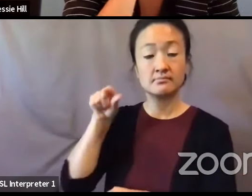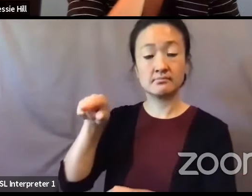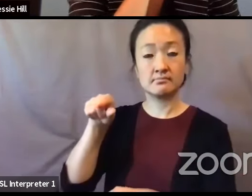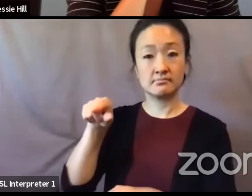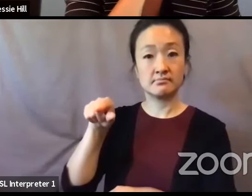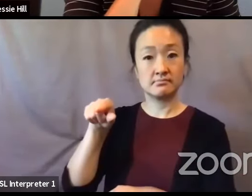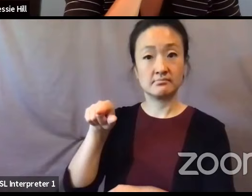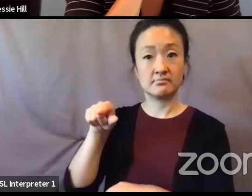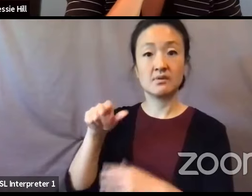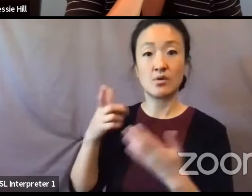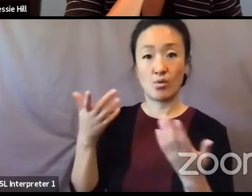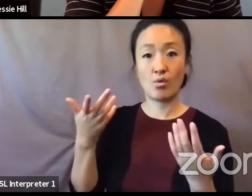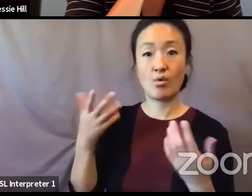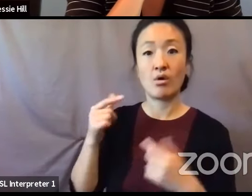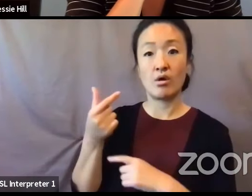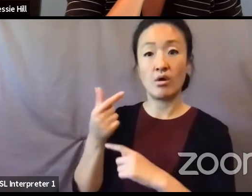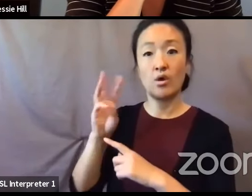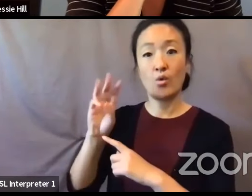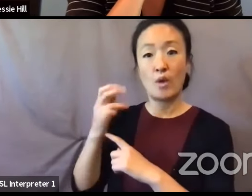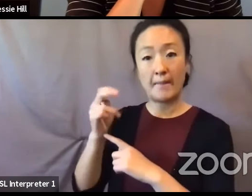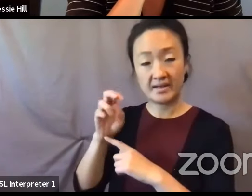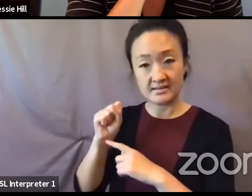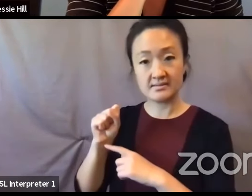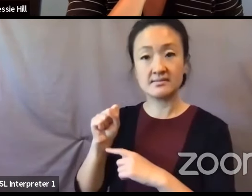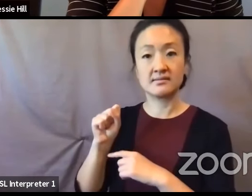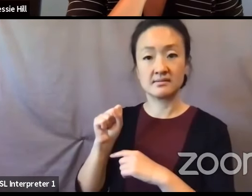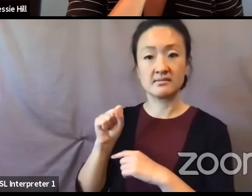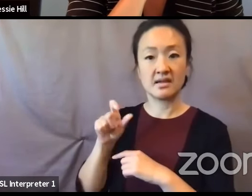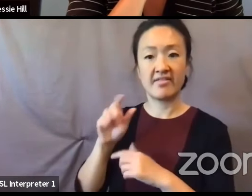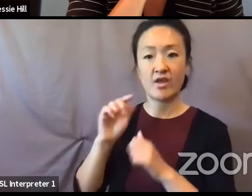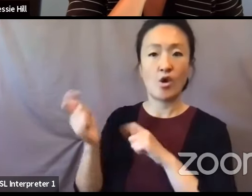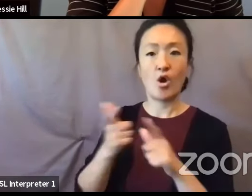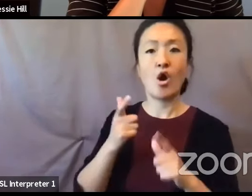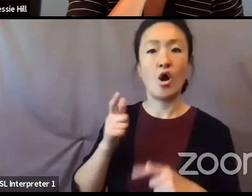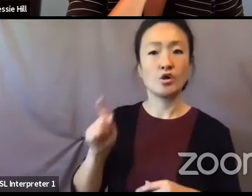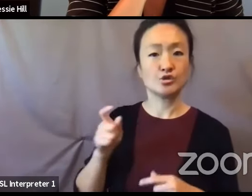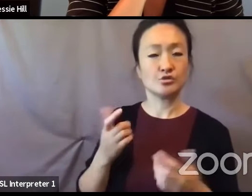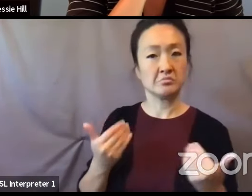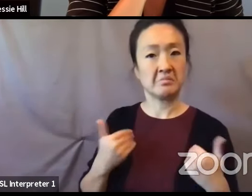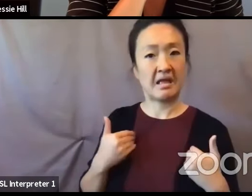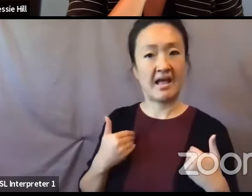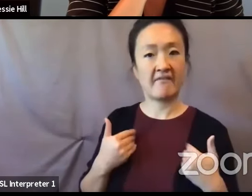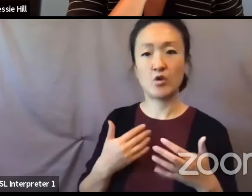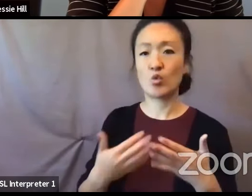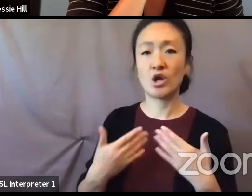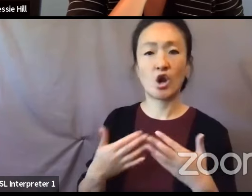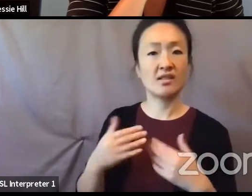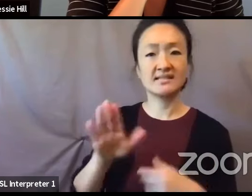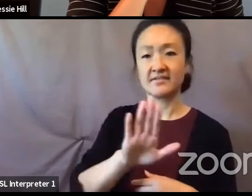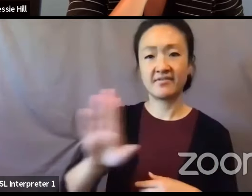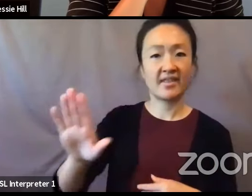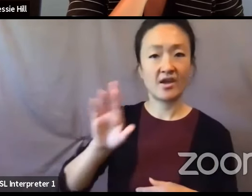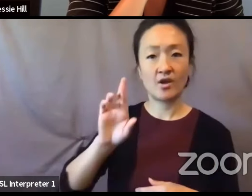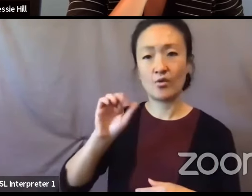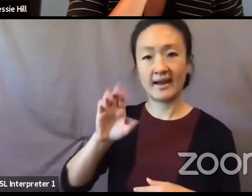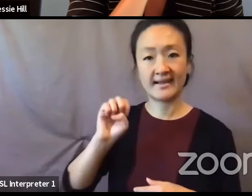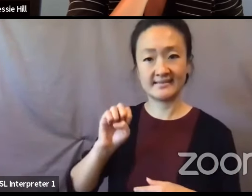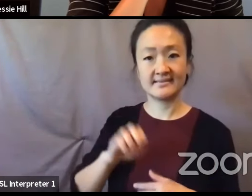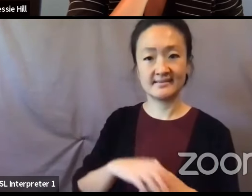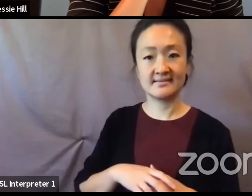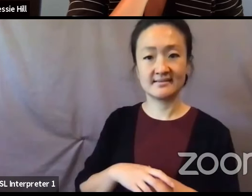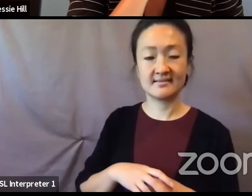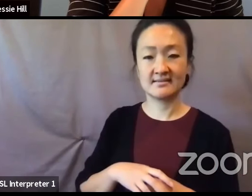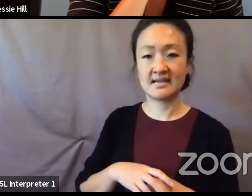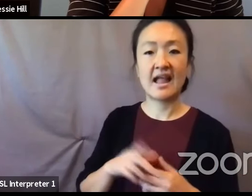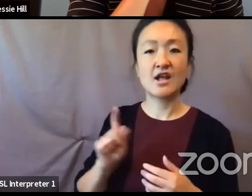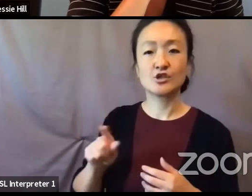should be able to enjoy without regard for their race into a pretext or